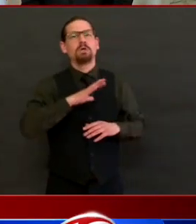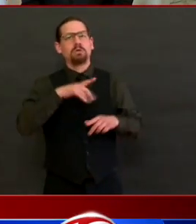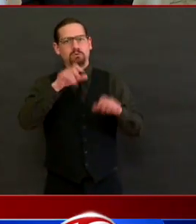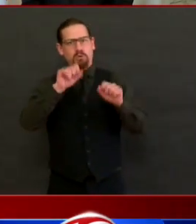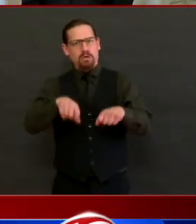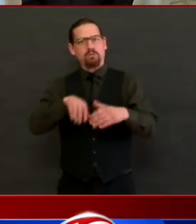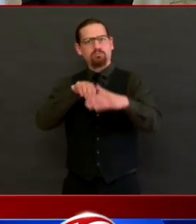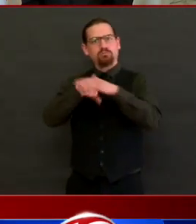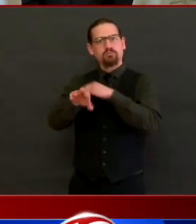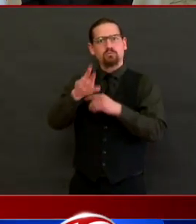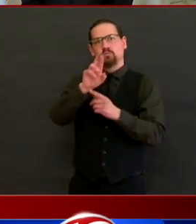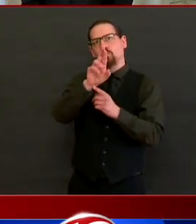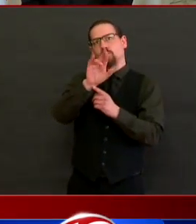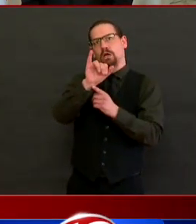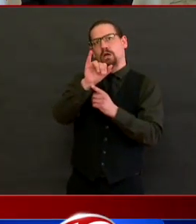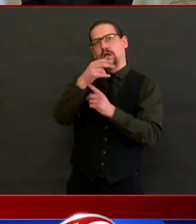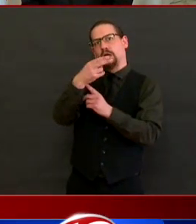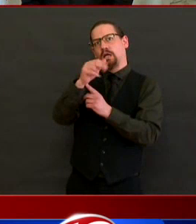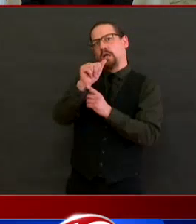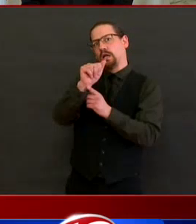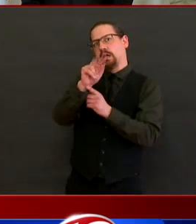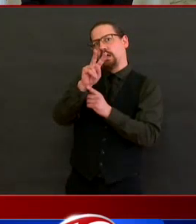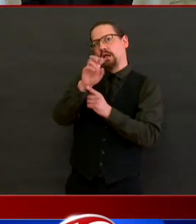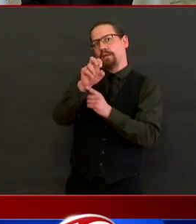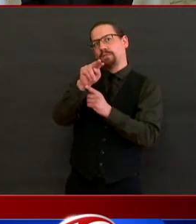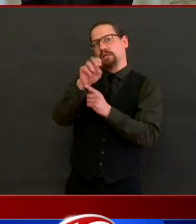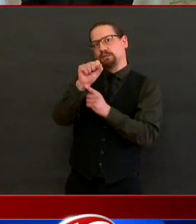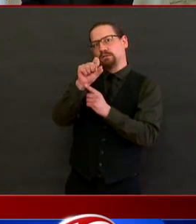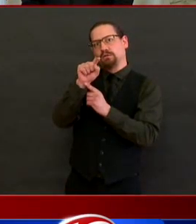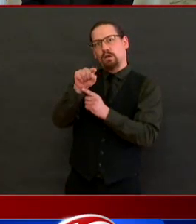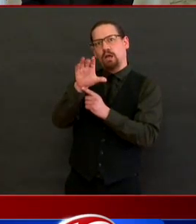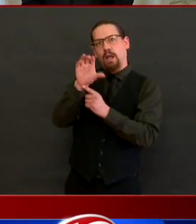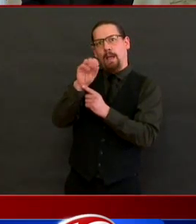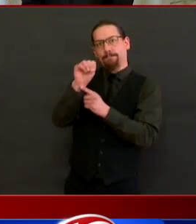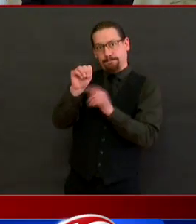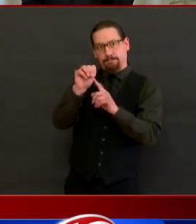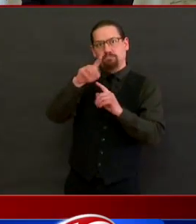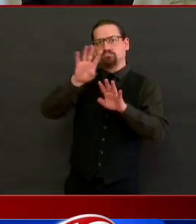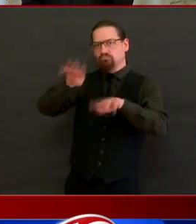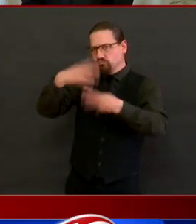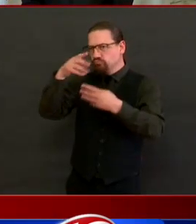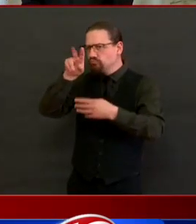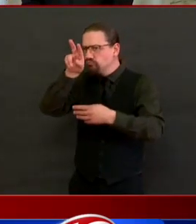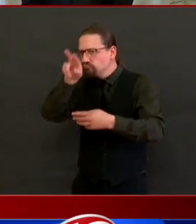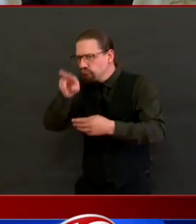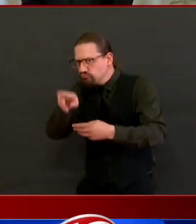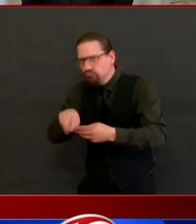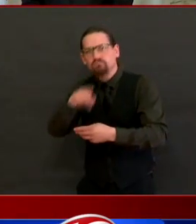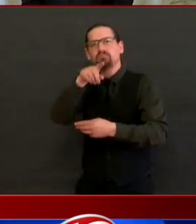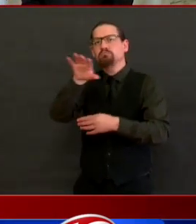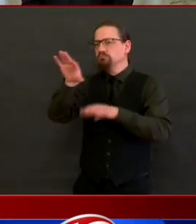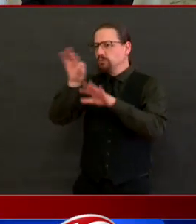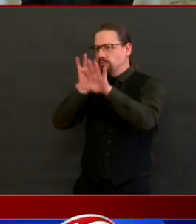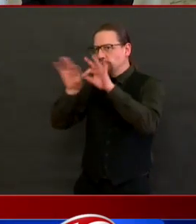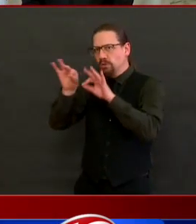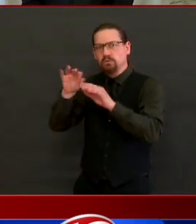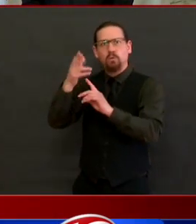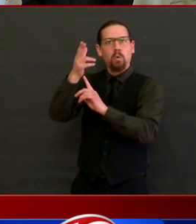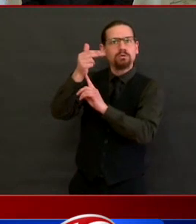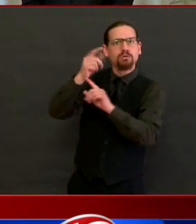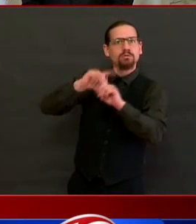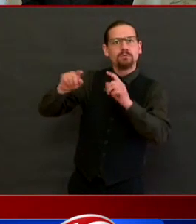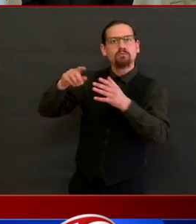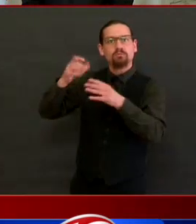rihavens.com starting today, and there's a variety of options there for hotels, a variety of price